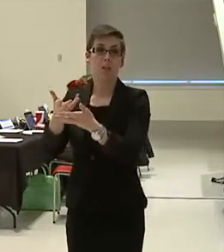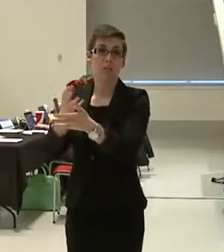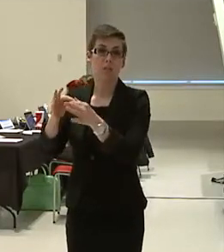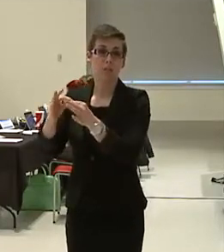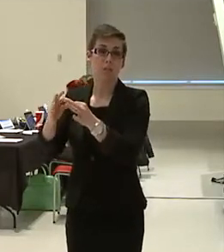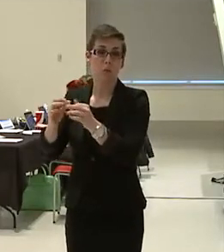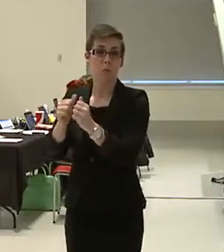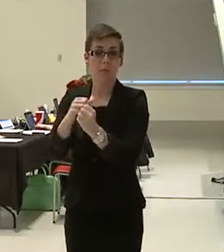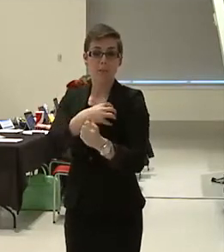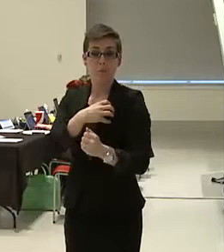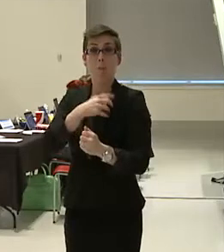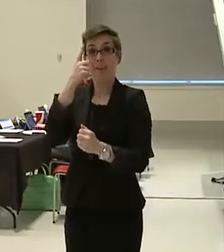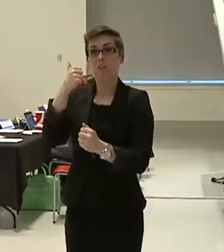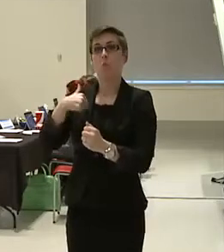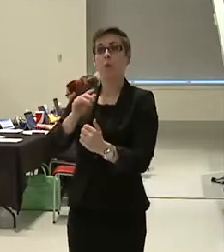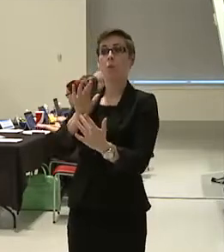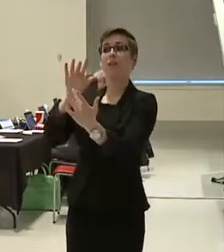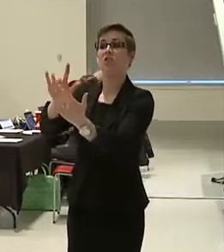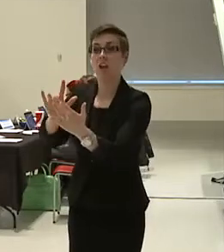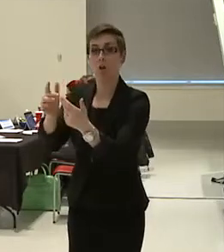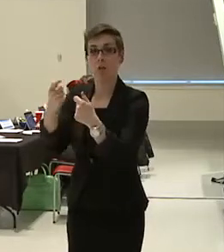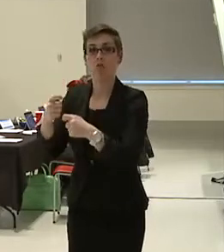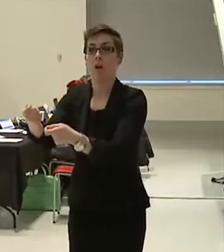reached out and we engaged.